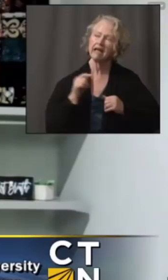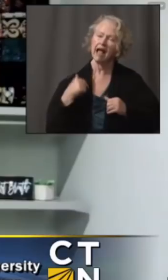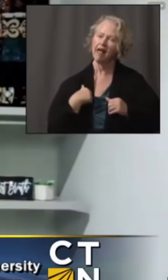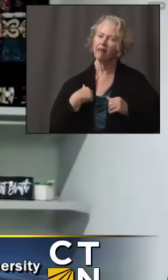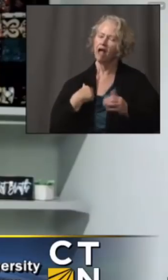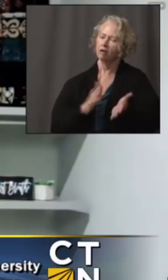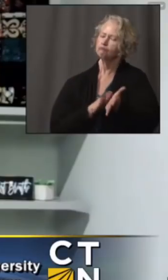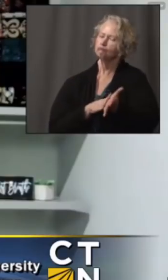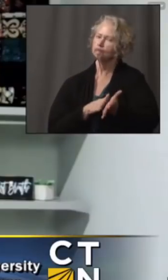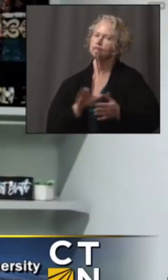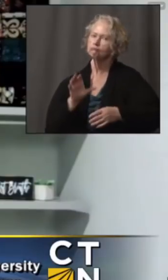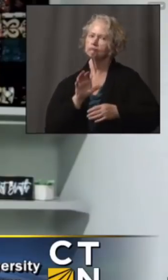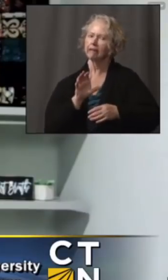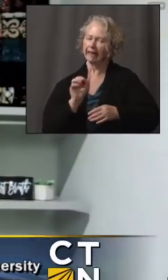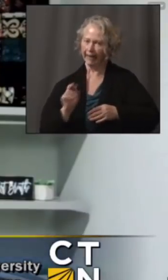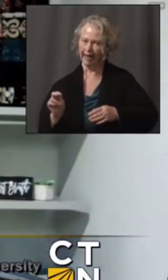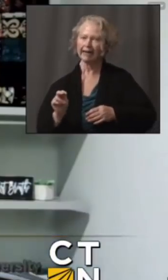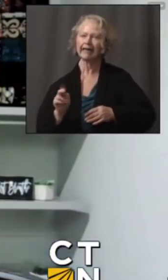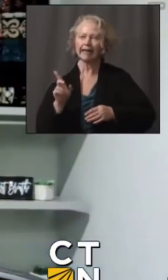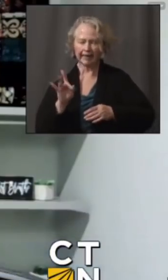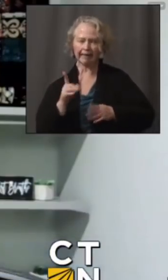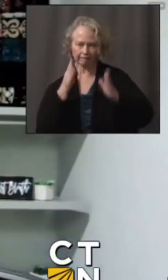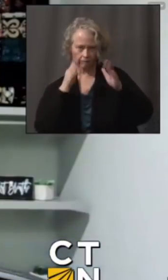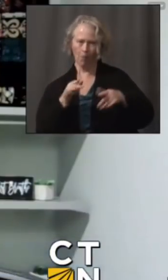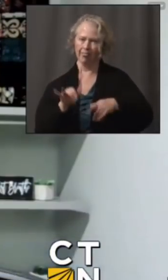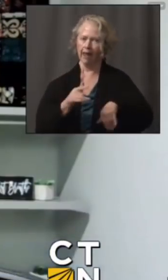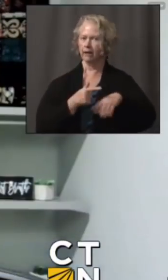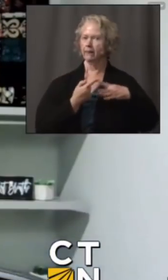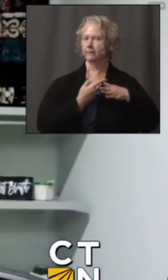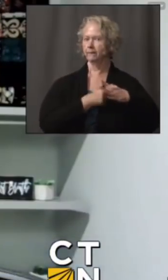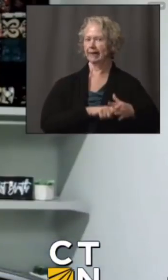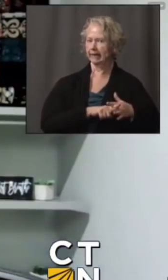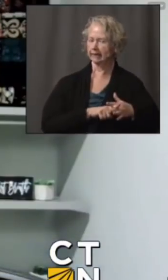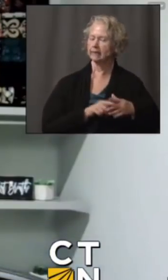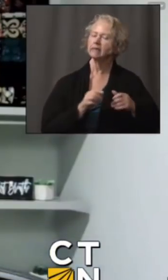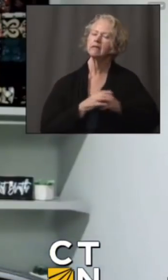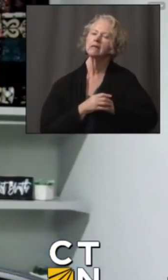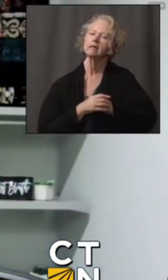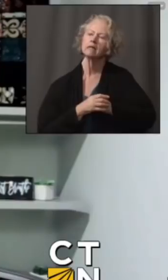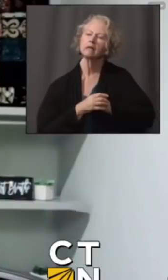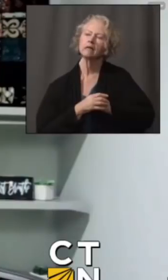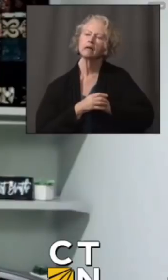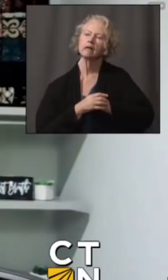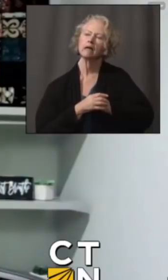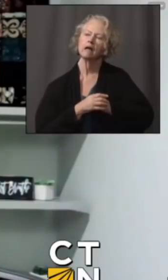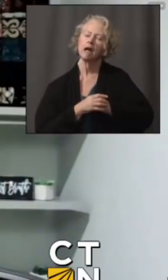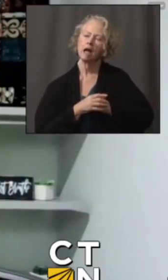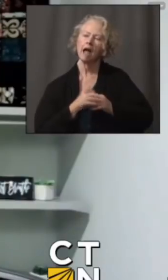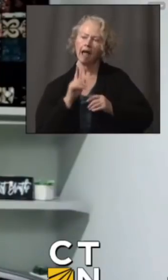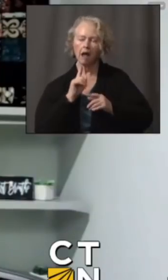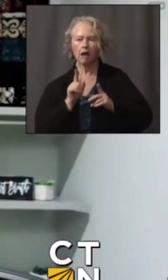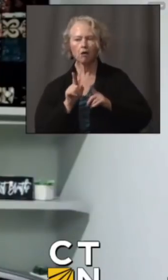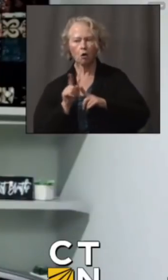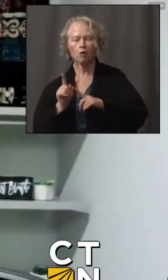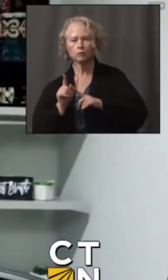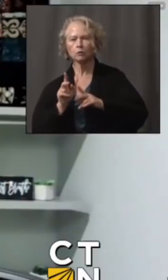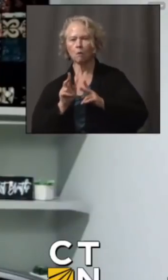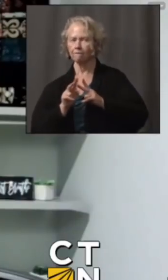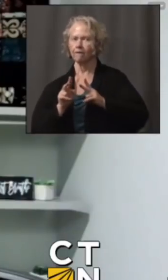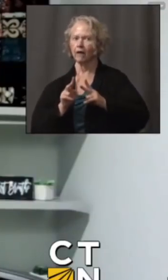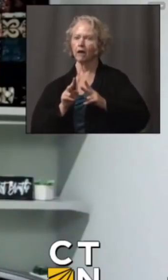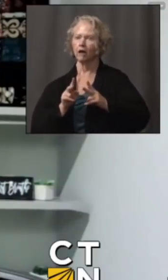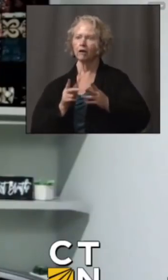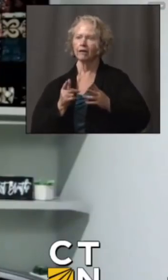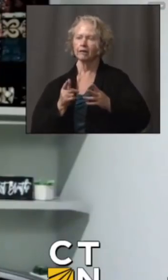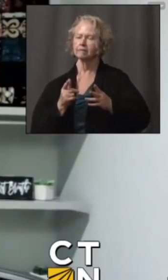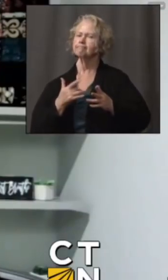credit that the focus was there early on, and really equal, if not higher priority than